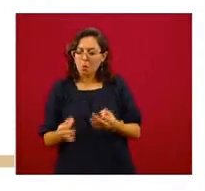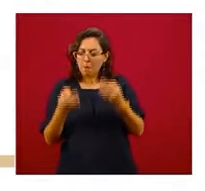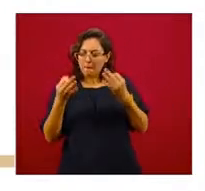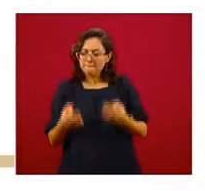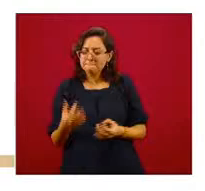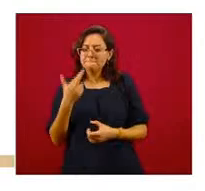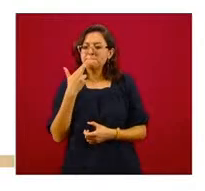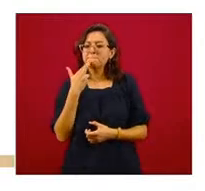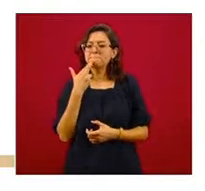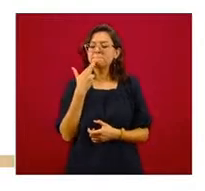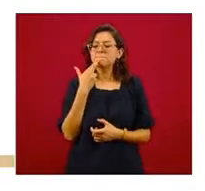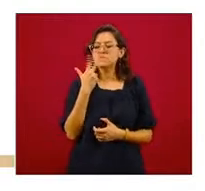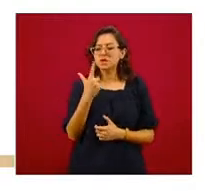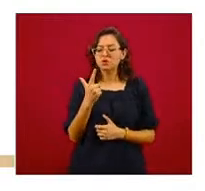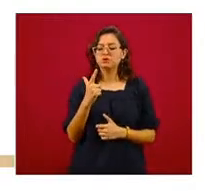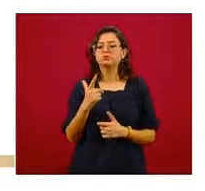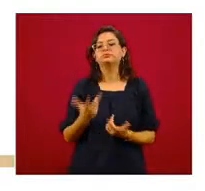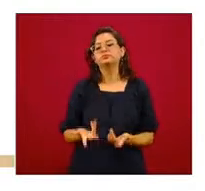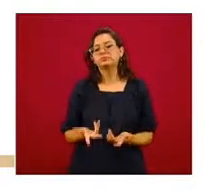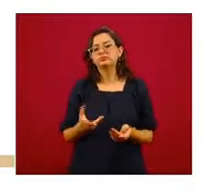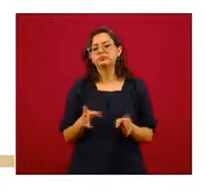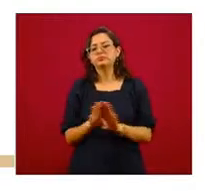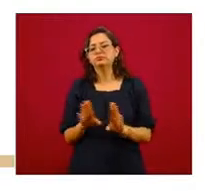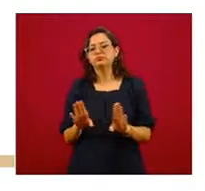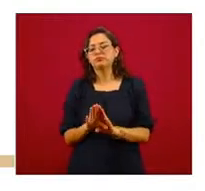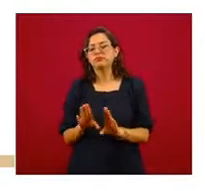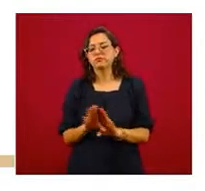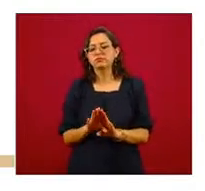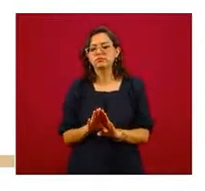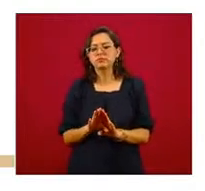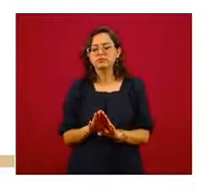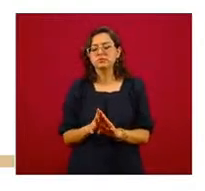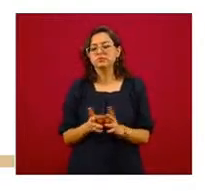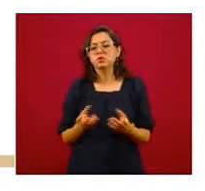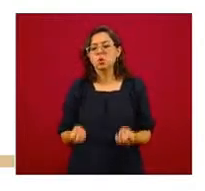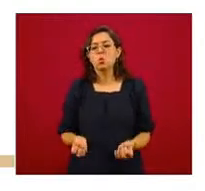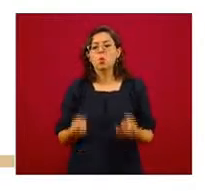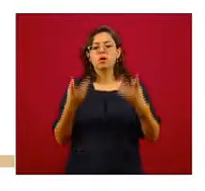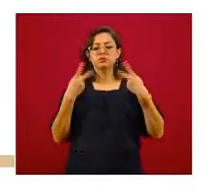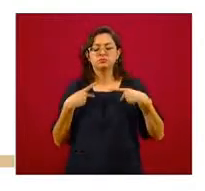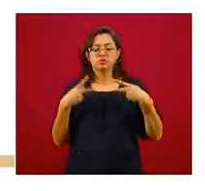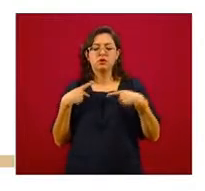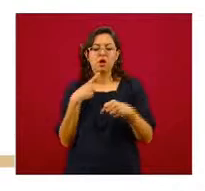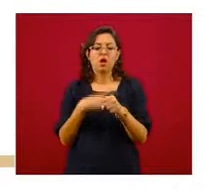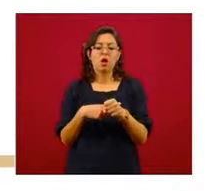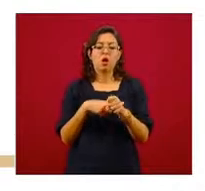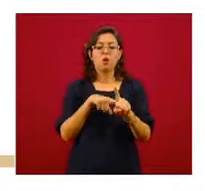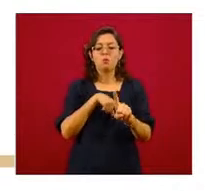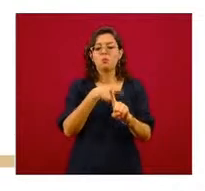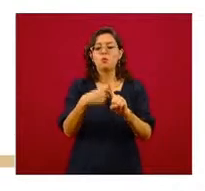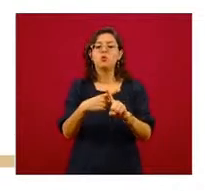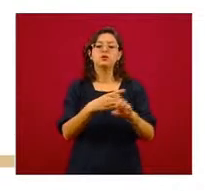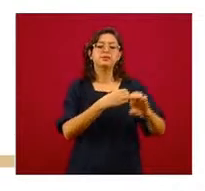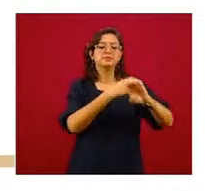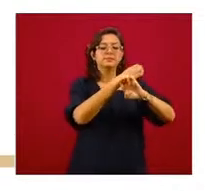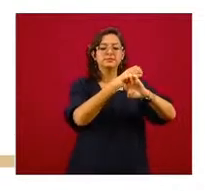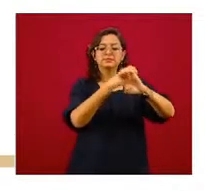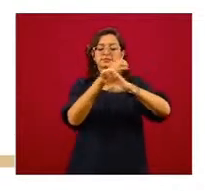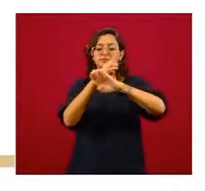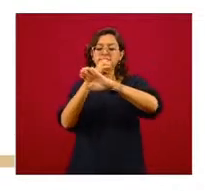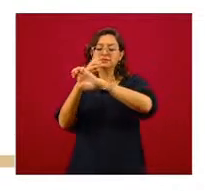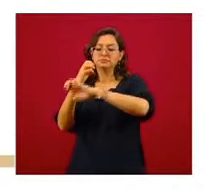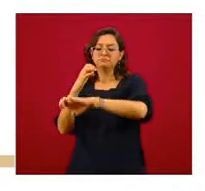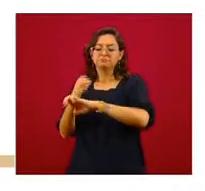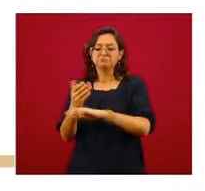a different Pantone than we were using before with different colors. So you